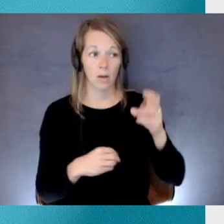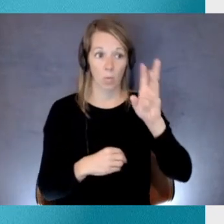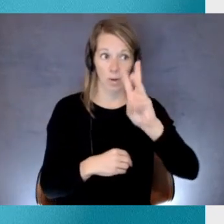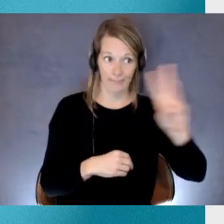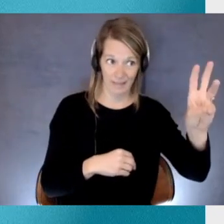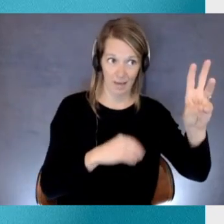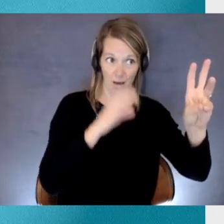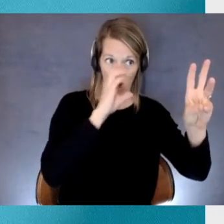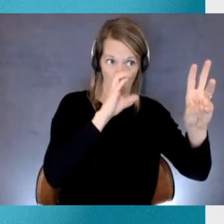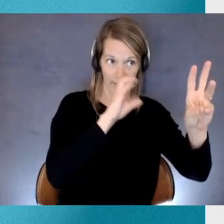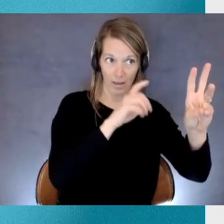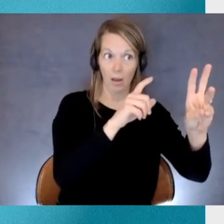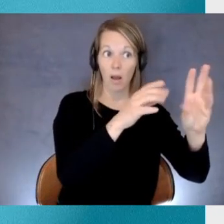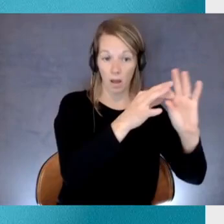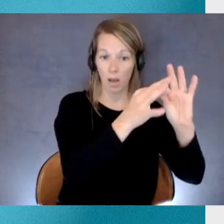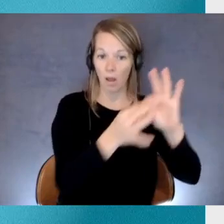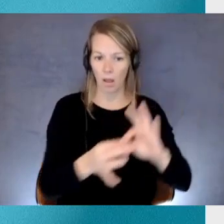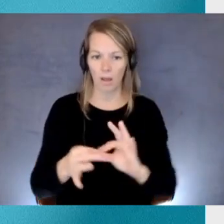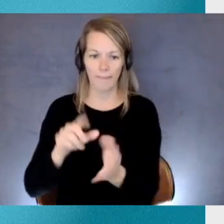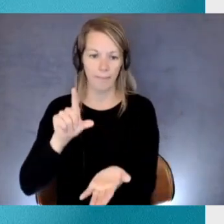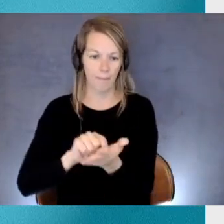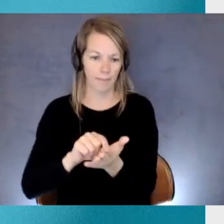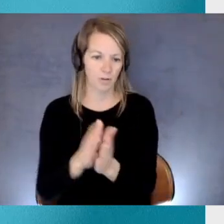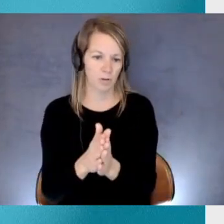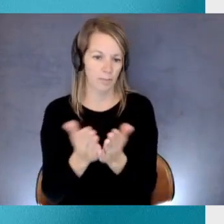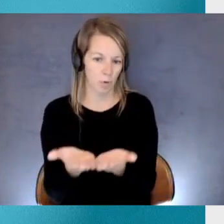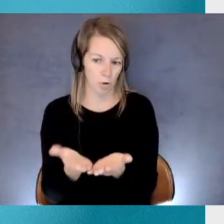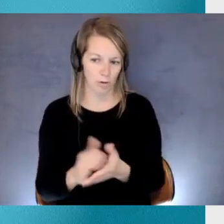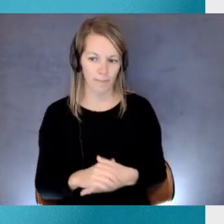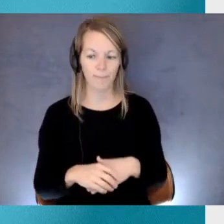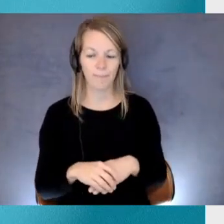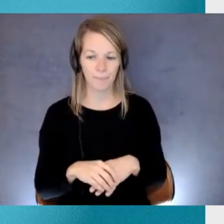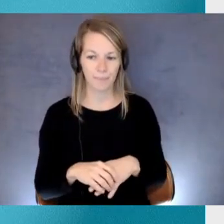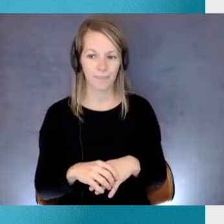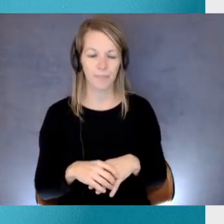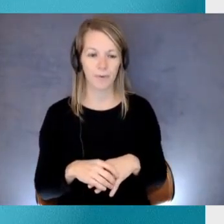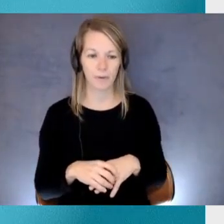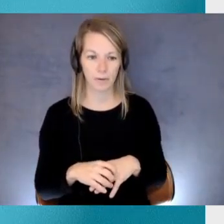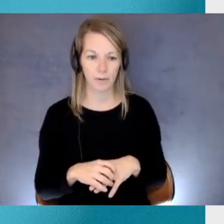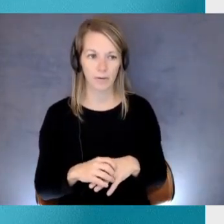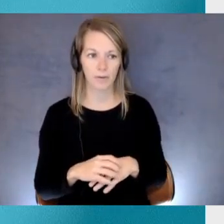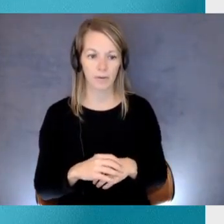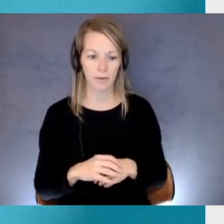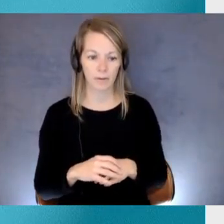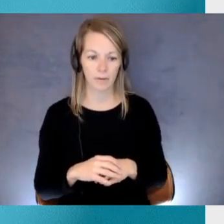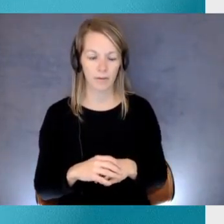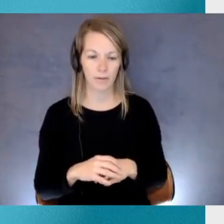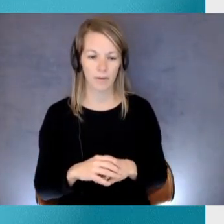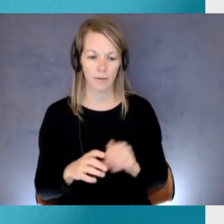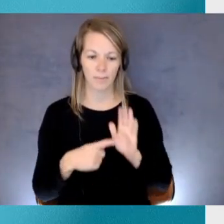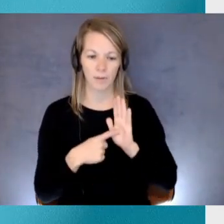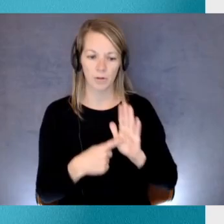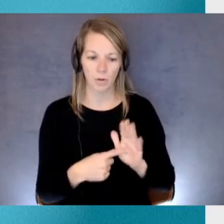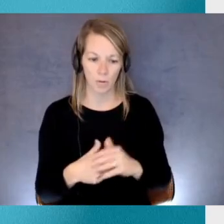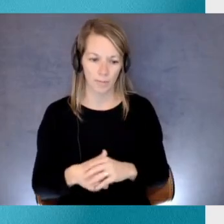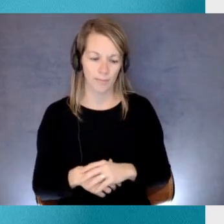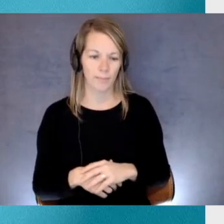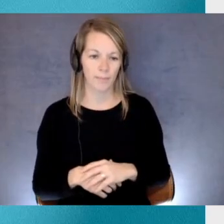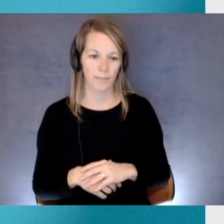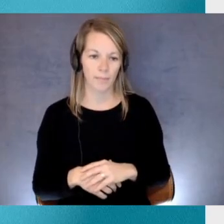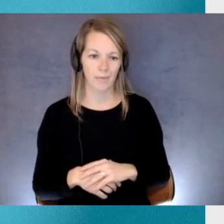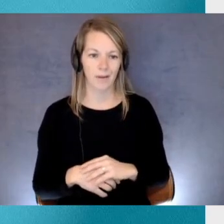huge following and then was published as a book. And I want to show you a section from this book. This is a section from the book called The